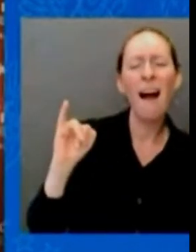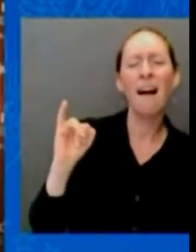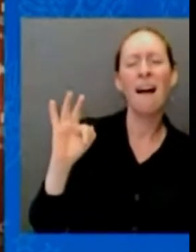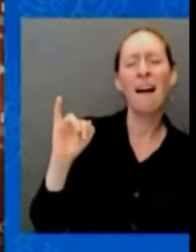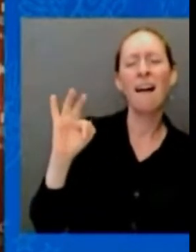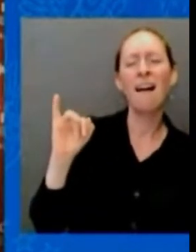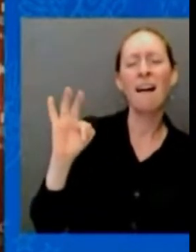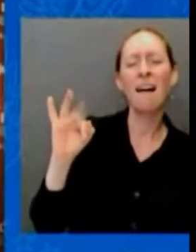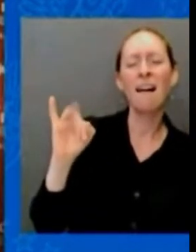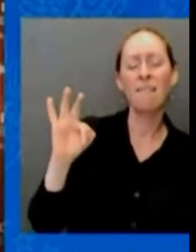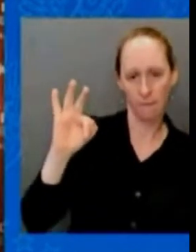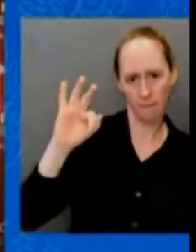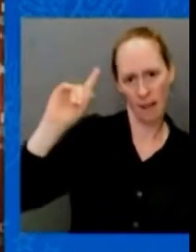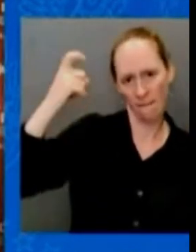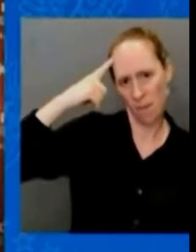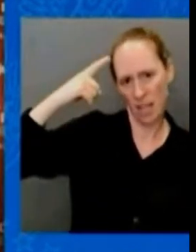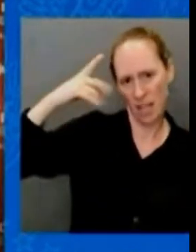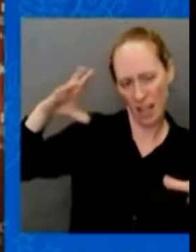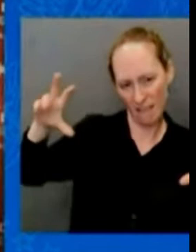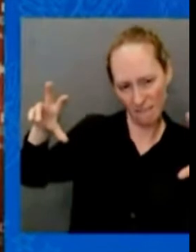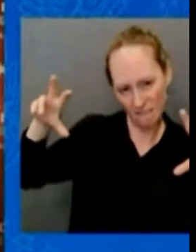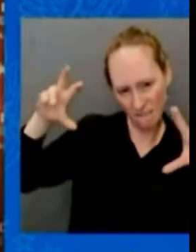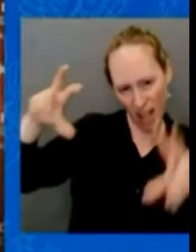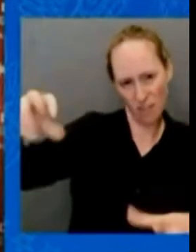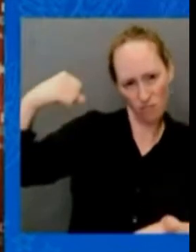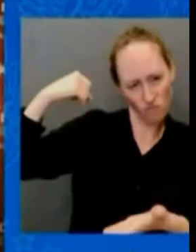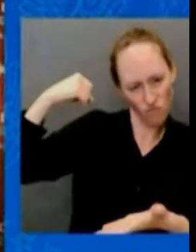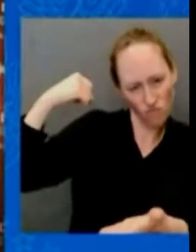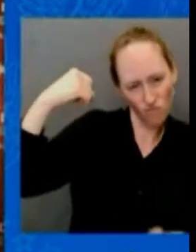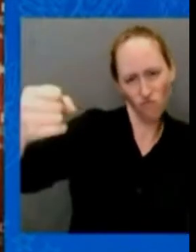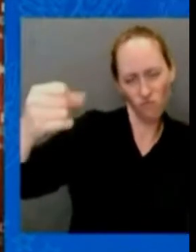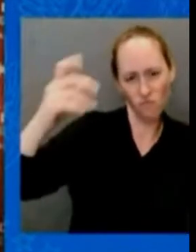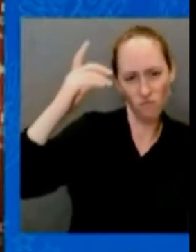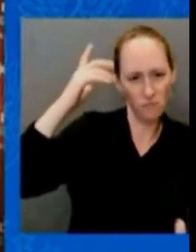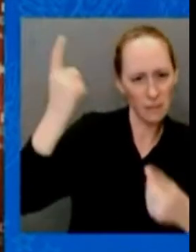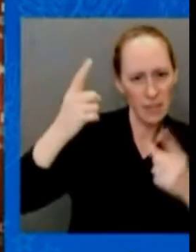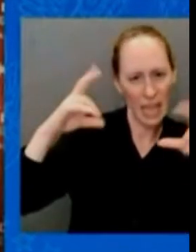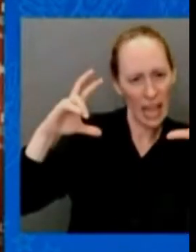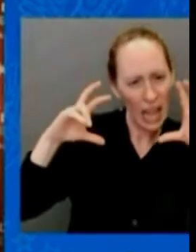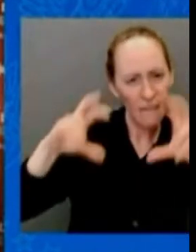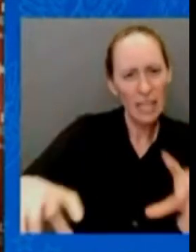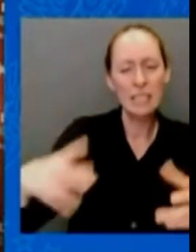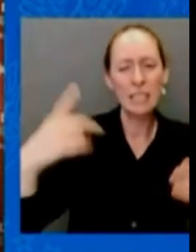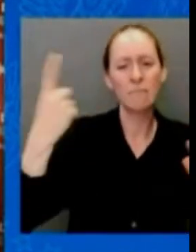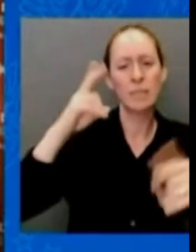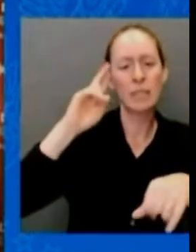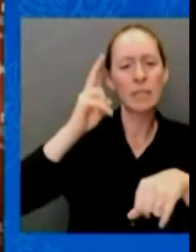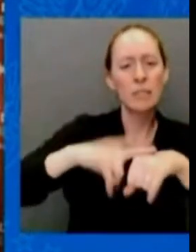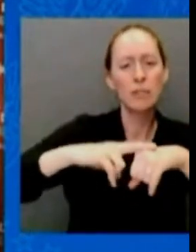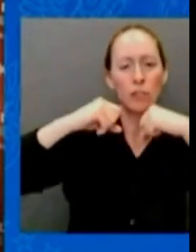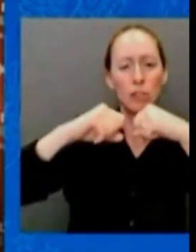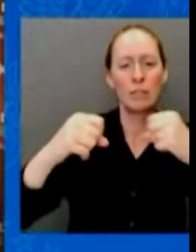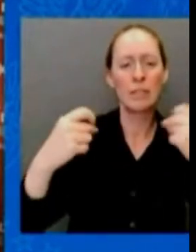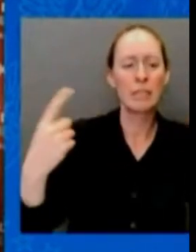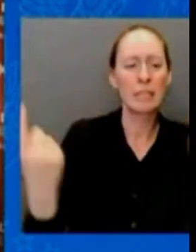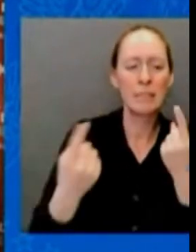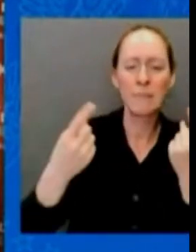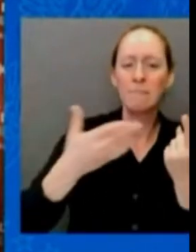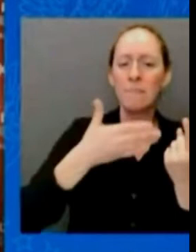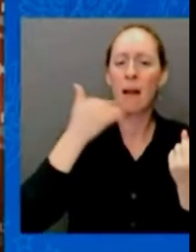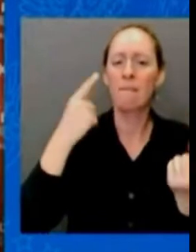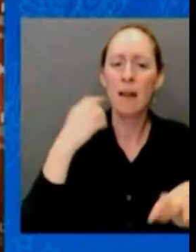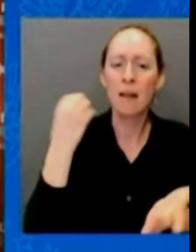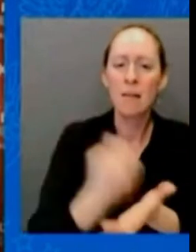build up for our national security and economic well-being, does that encourage or discourage companies from getting